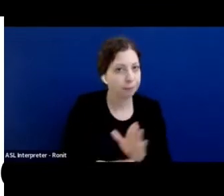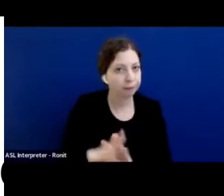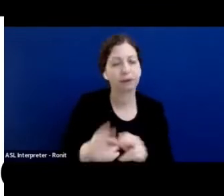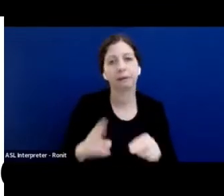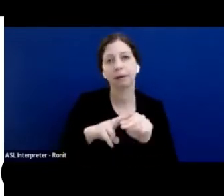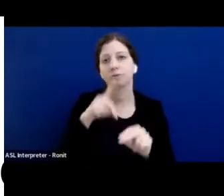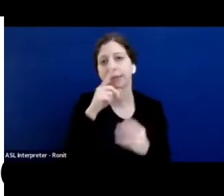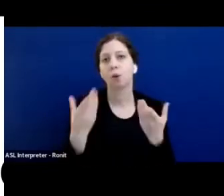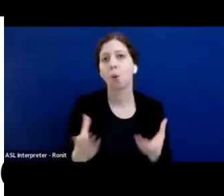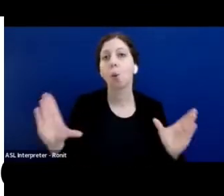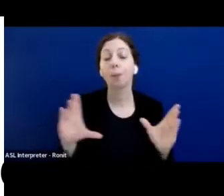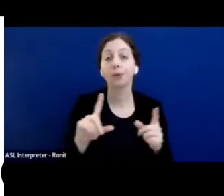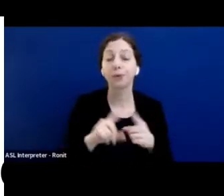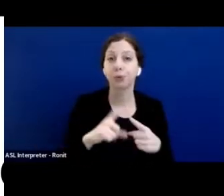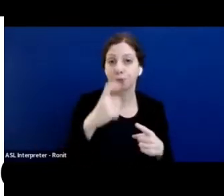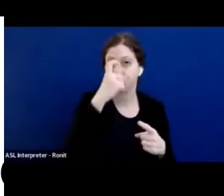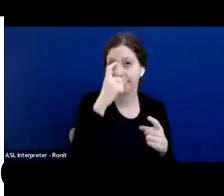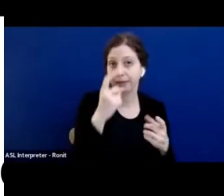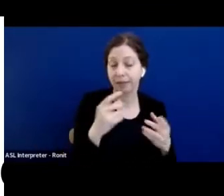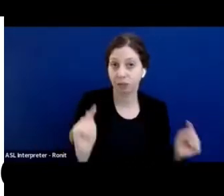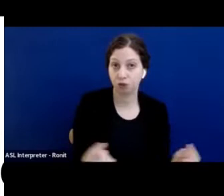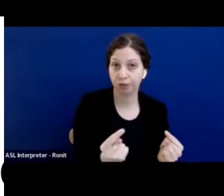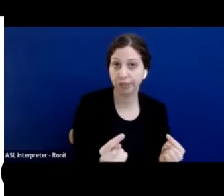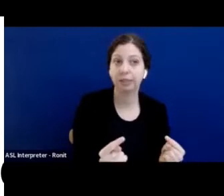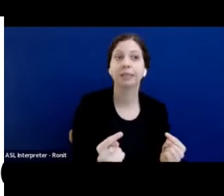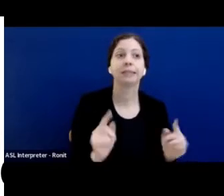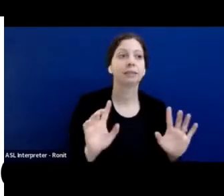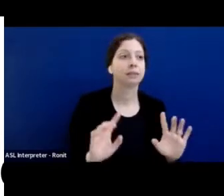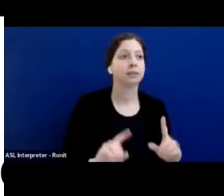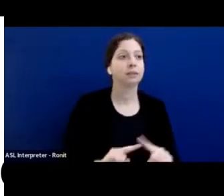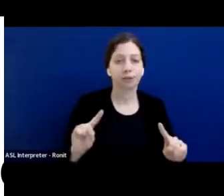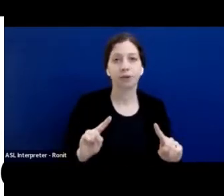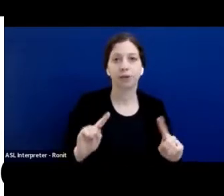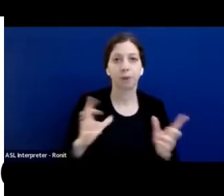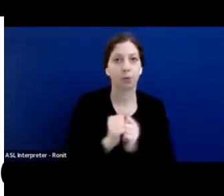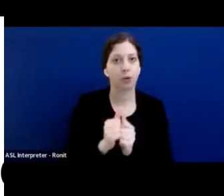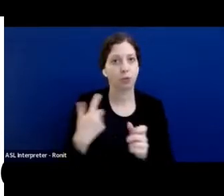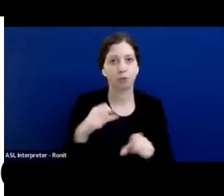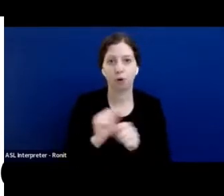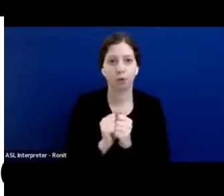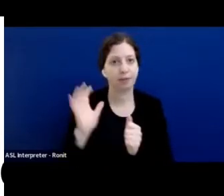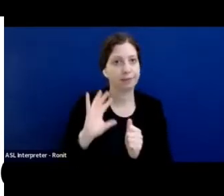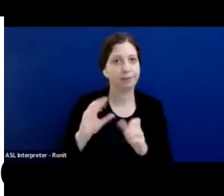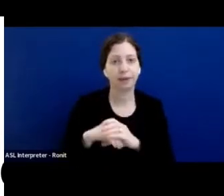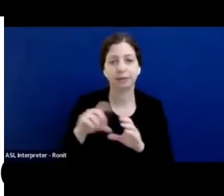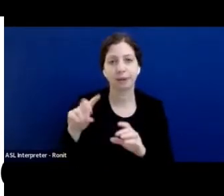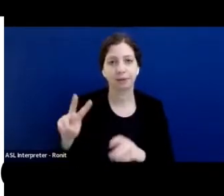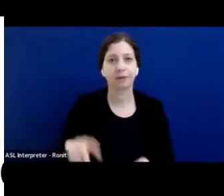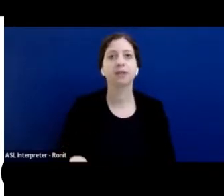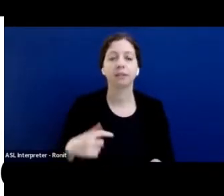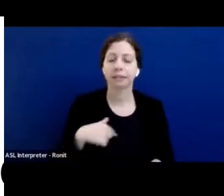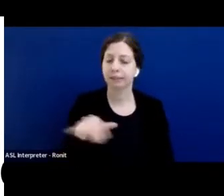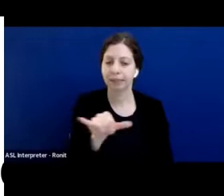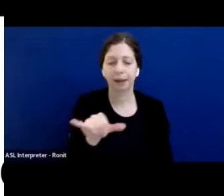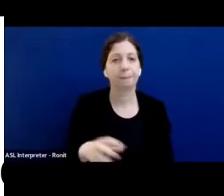open to brain injury is something that is very, very different from what we've worked with in domestic violence. And I think likewise, there's a lot